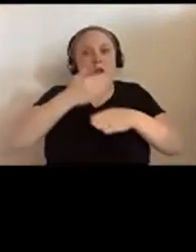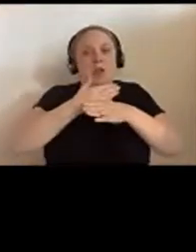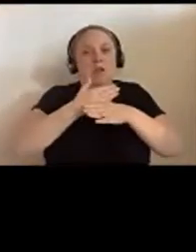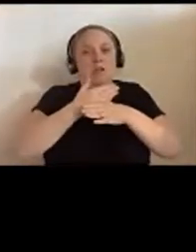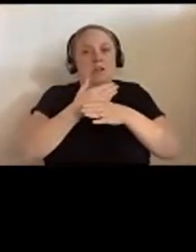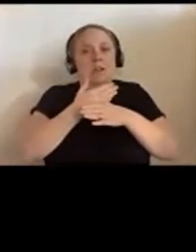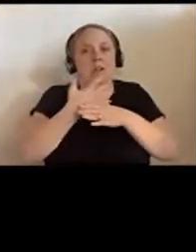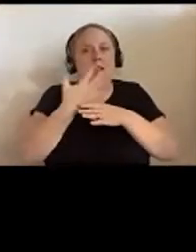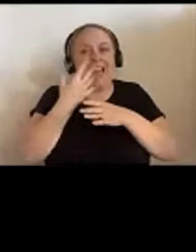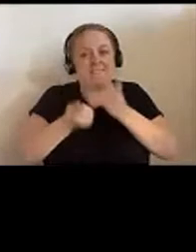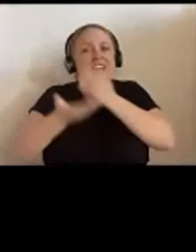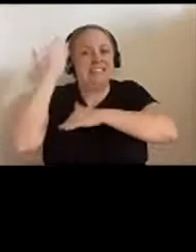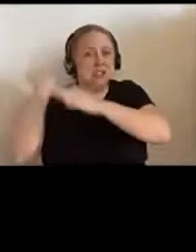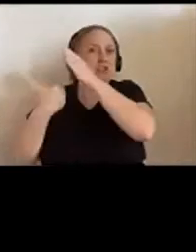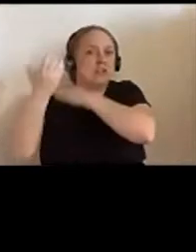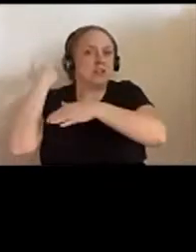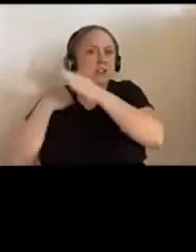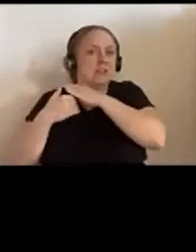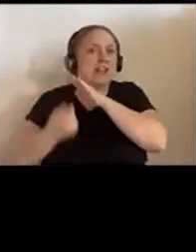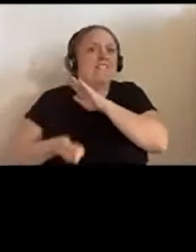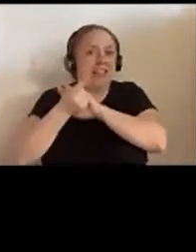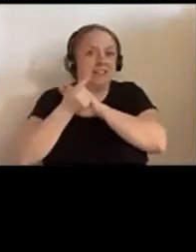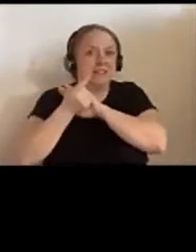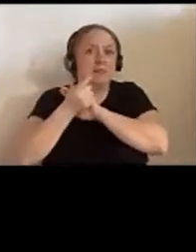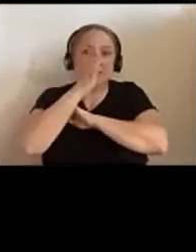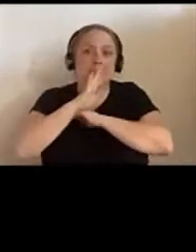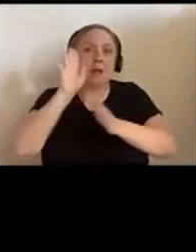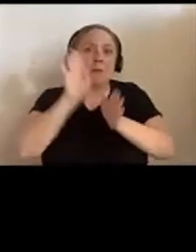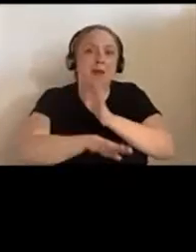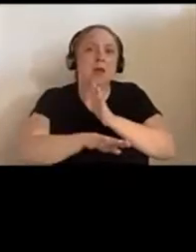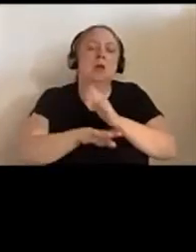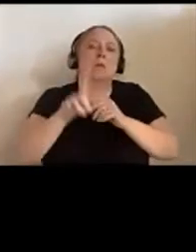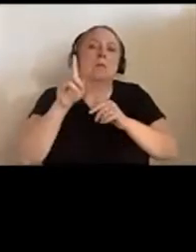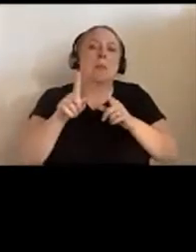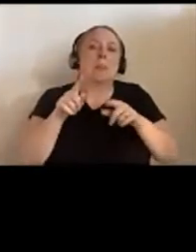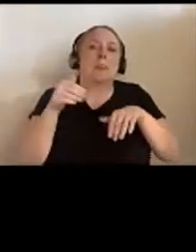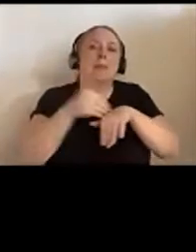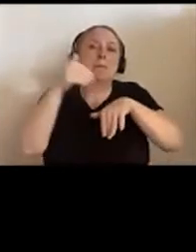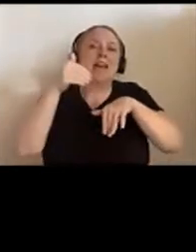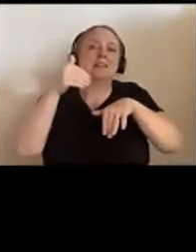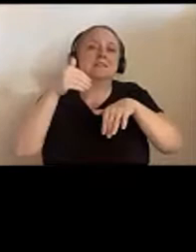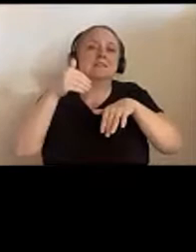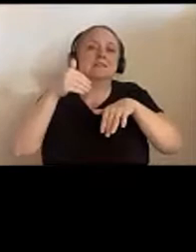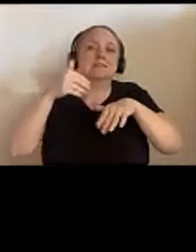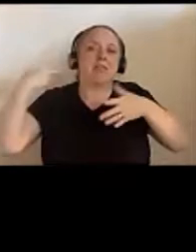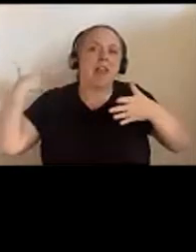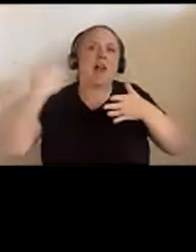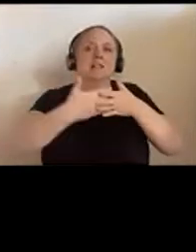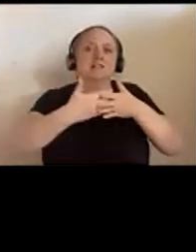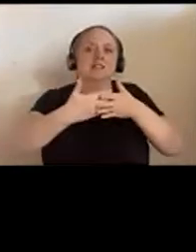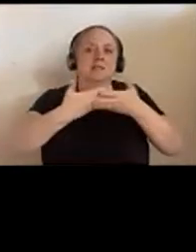we have that historical event to be sad about, but we have the impacts and the lasting legacies of them in the present